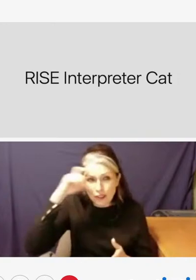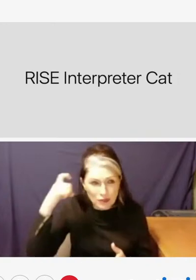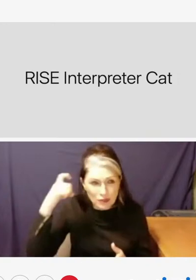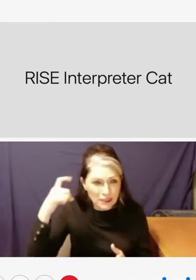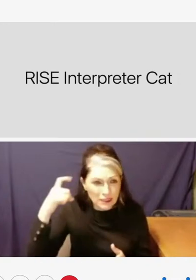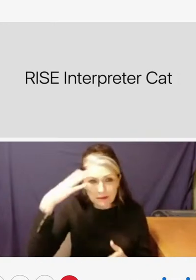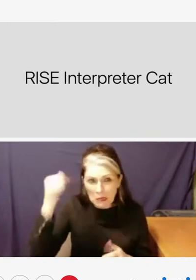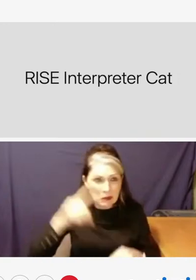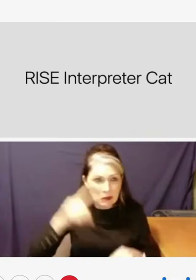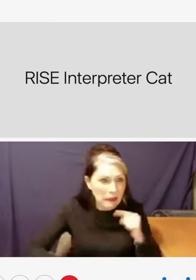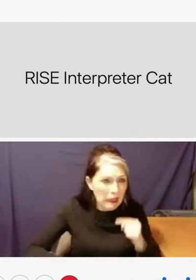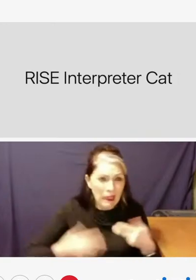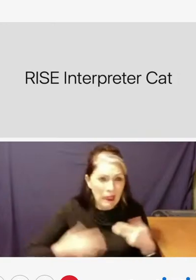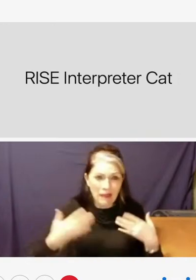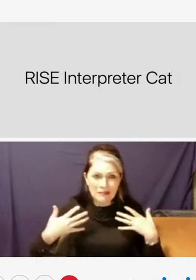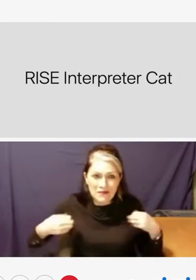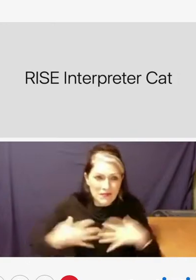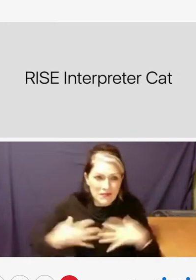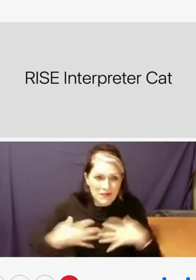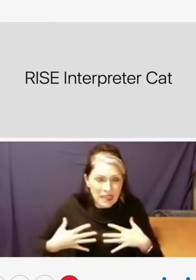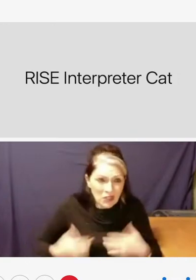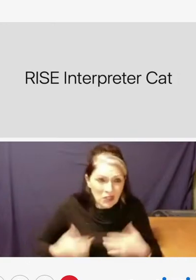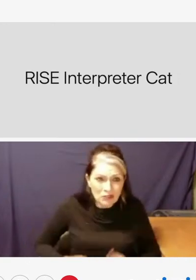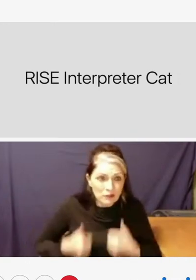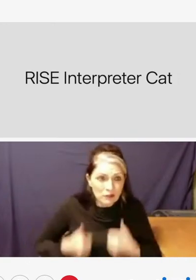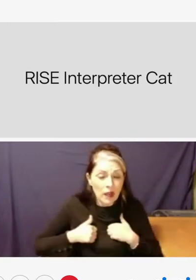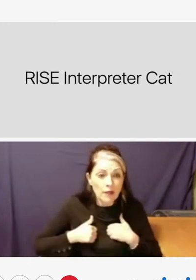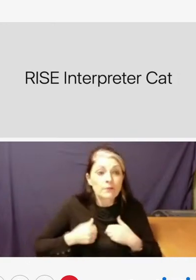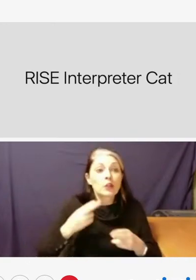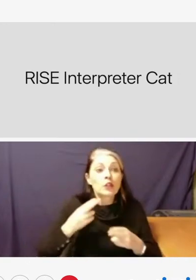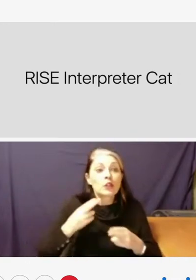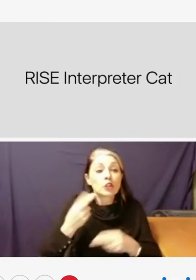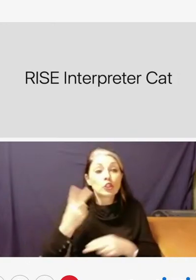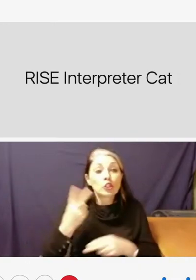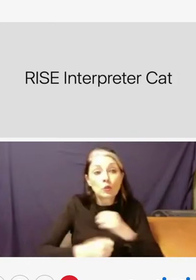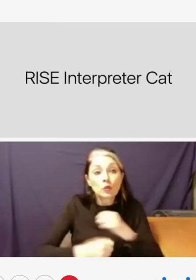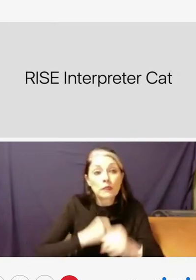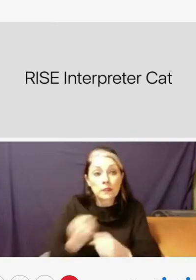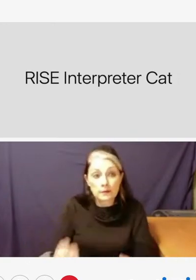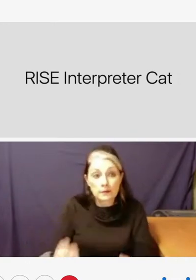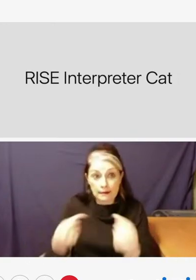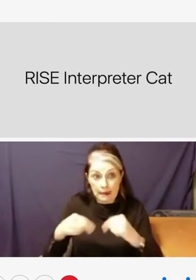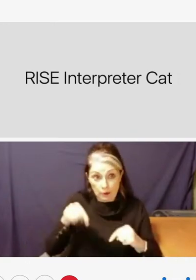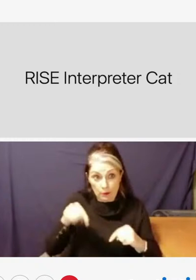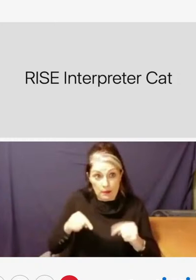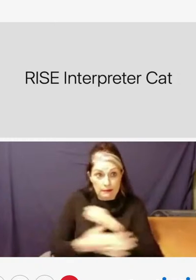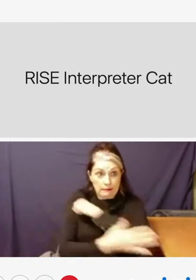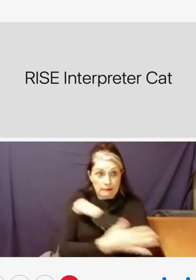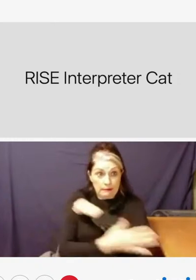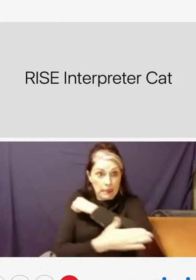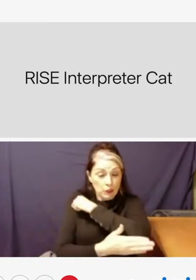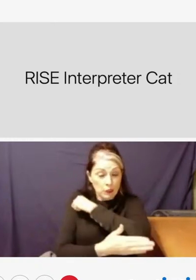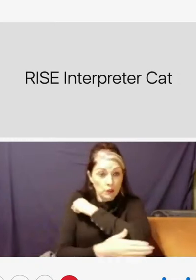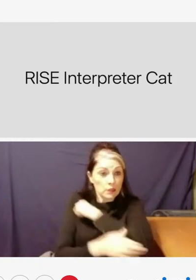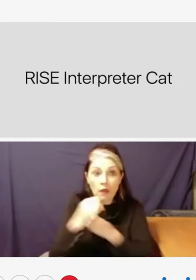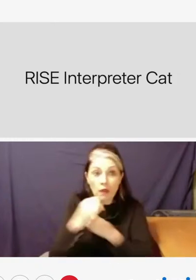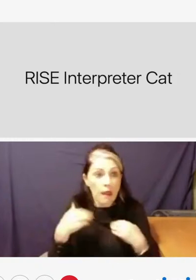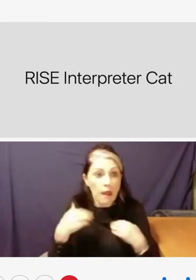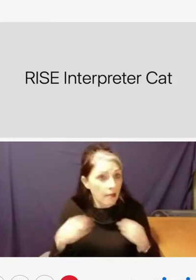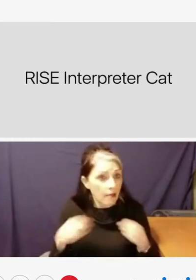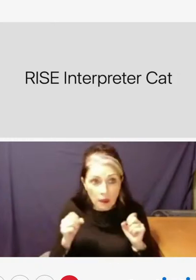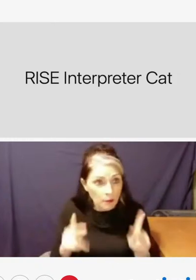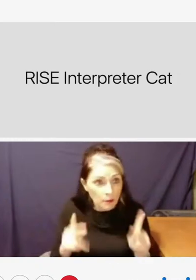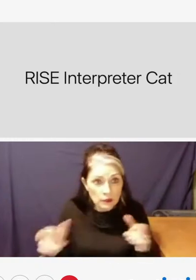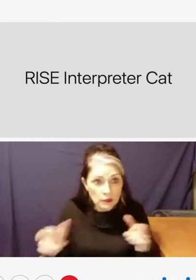survival long story short two years ago he came to this country and you know he had not really had the opportunity to deal with the grief and